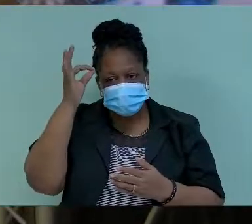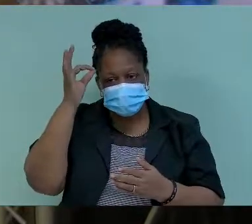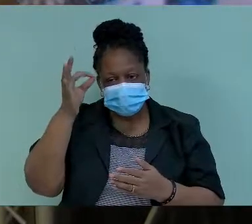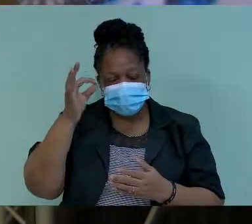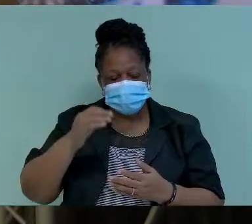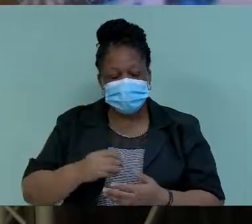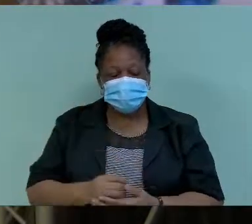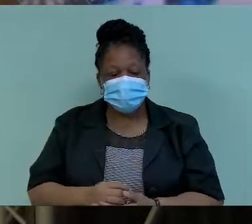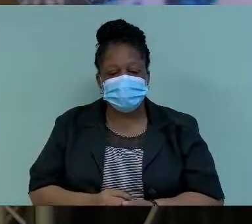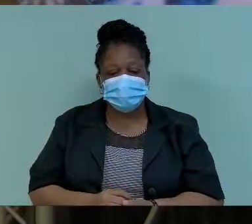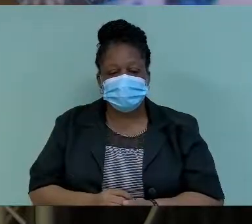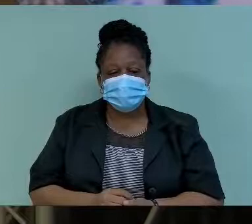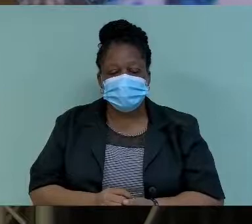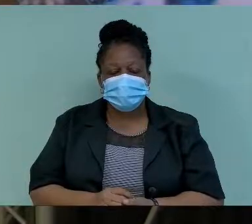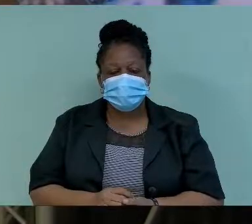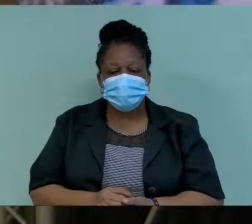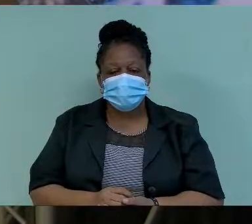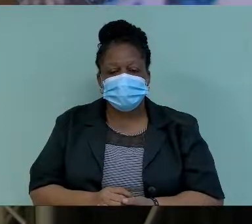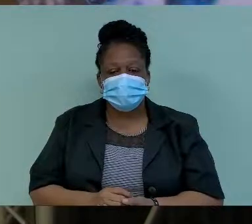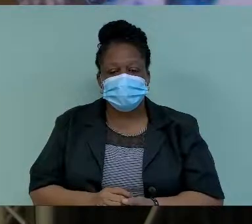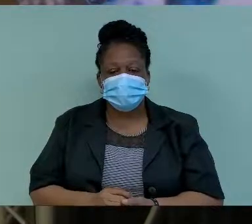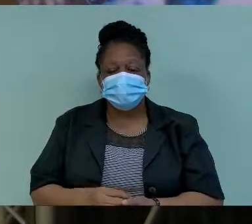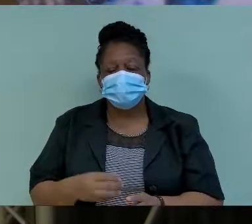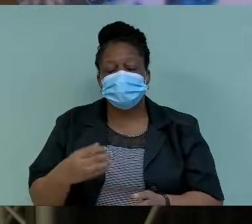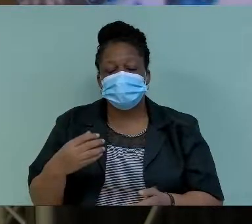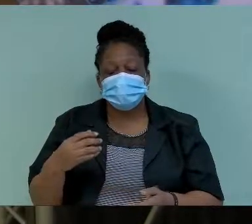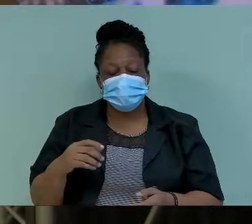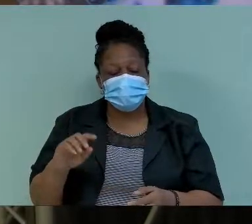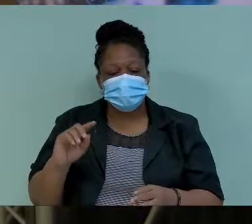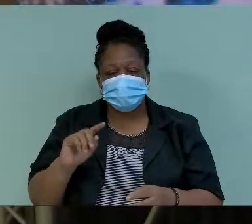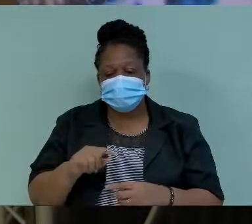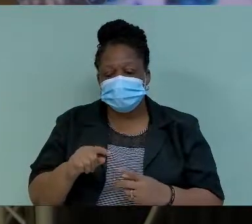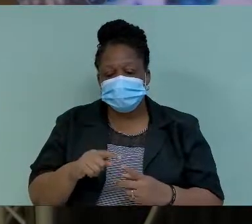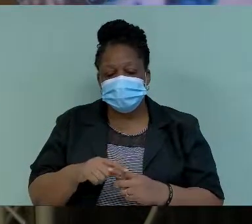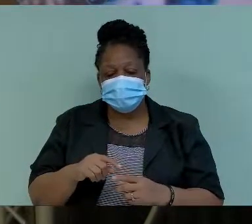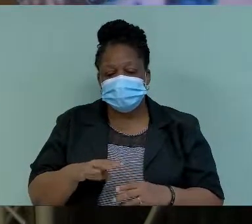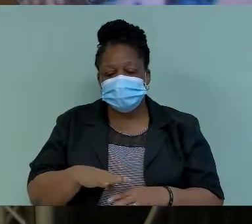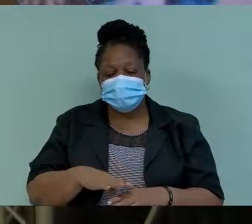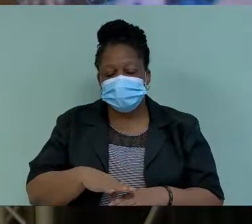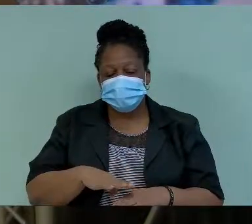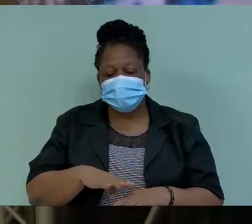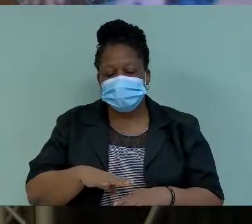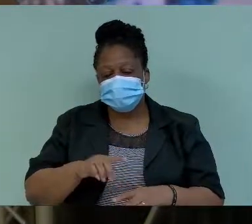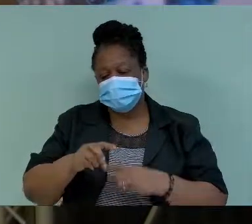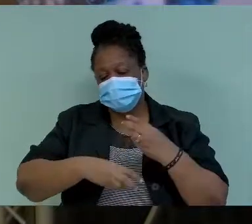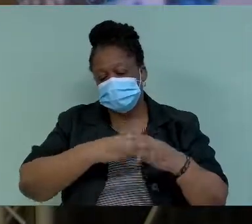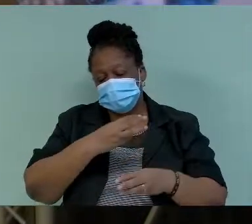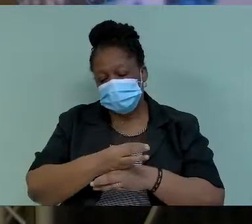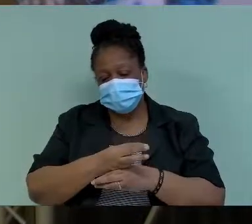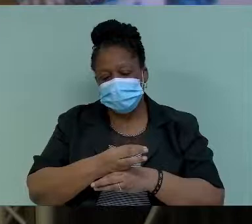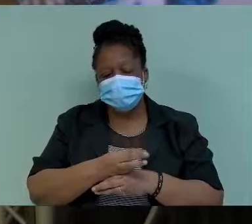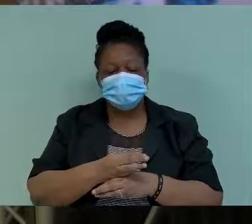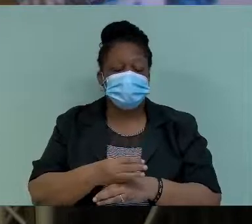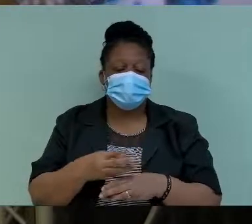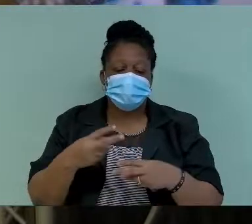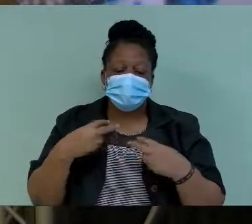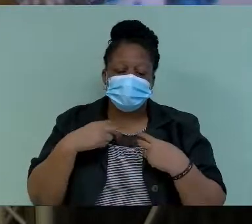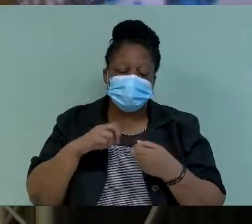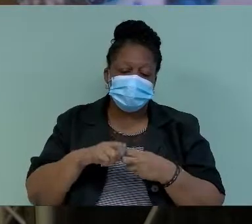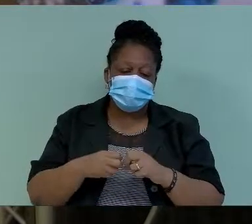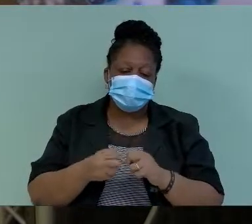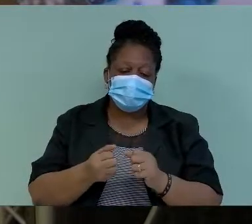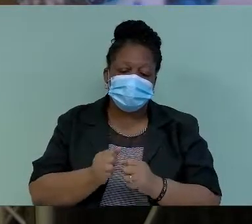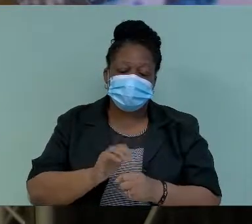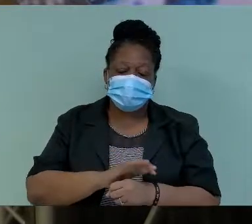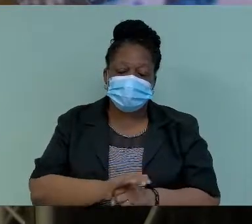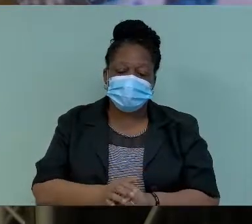Ever since our world has been beset by the new coronavirus, even before it was deemed